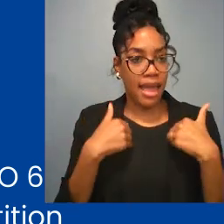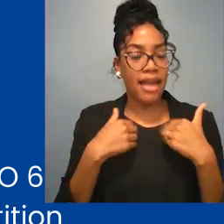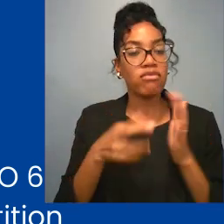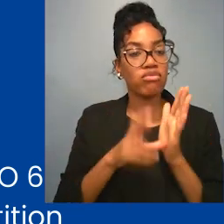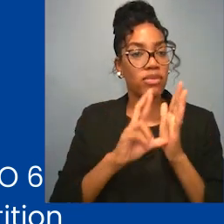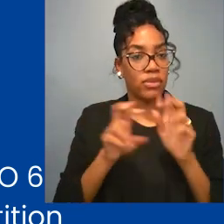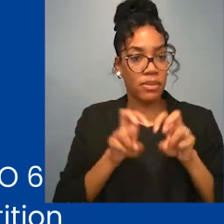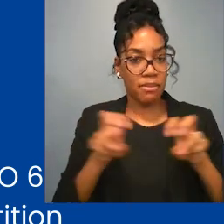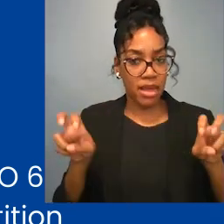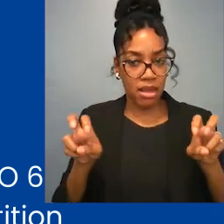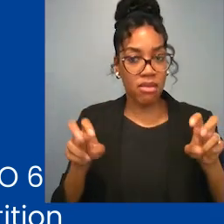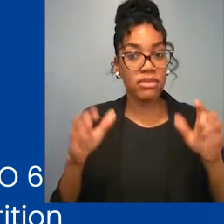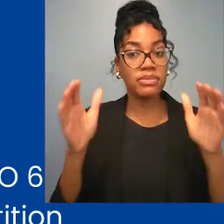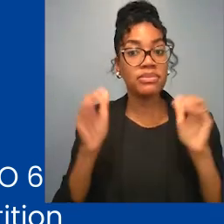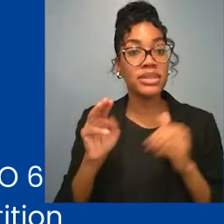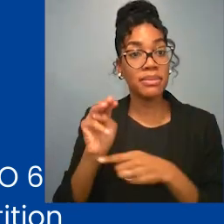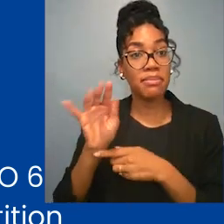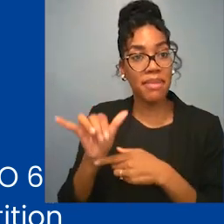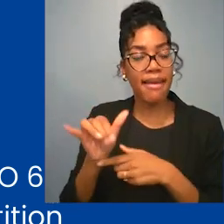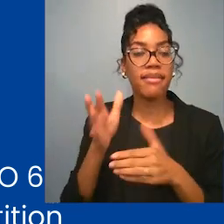complete that review panel.